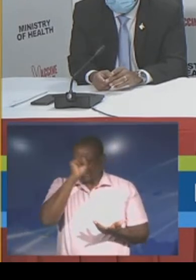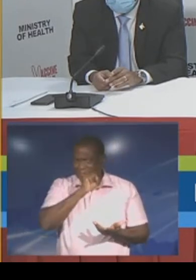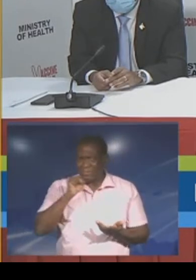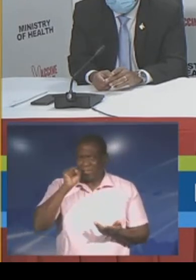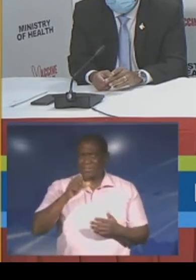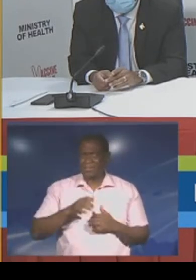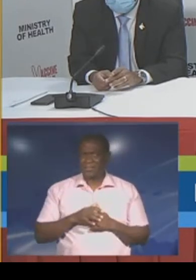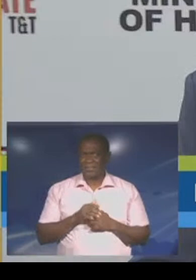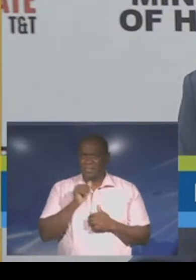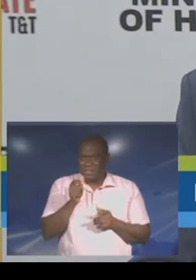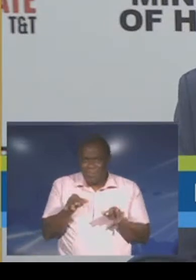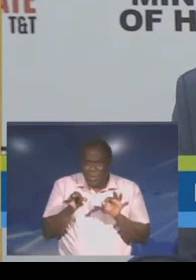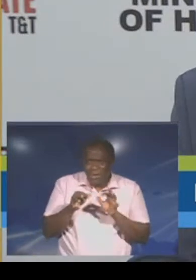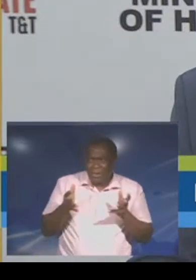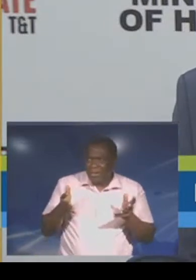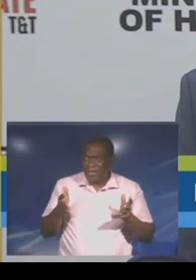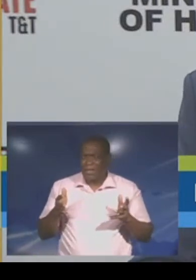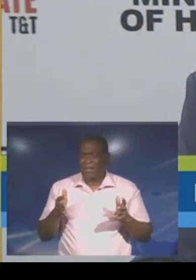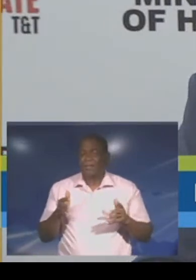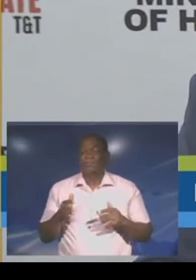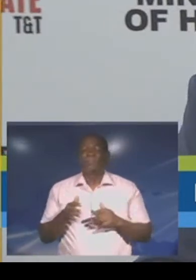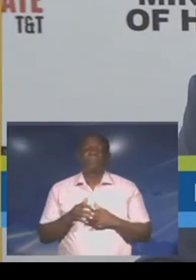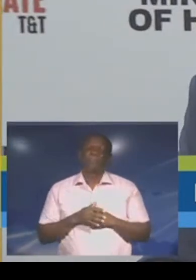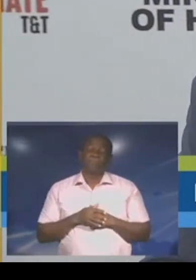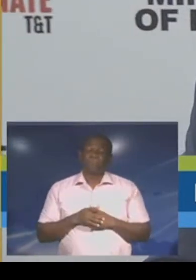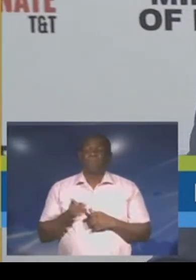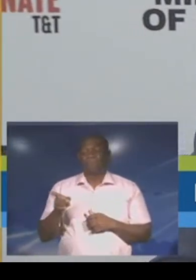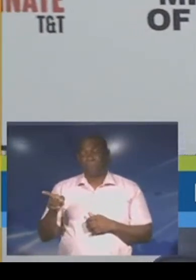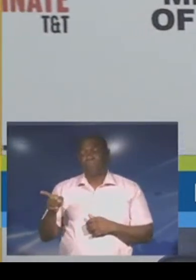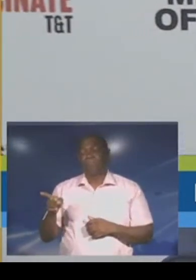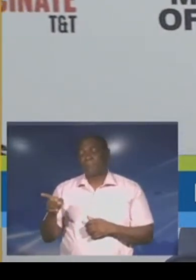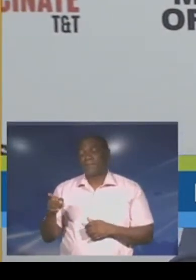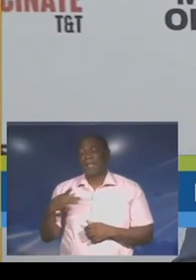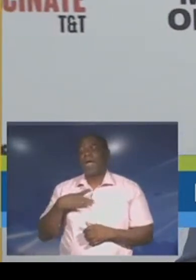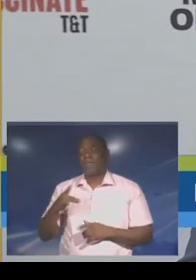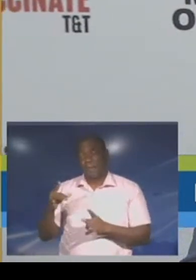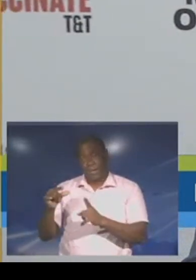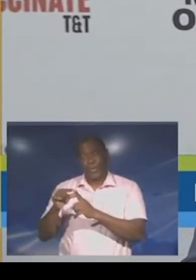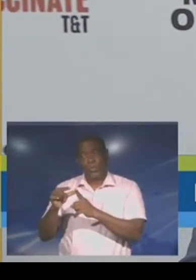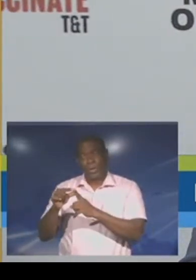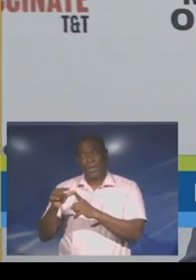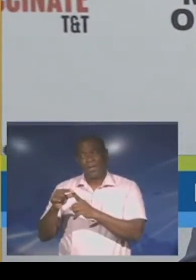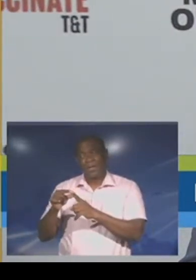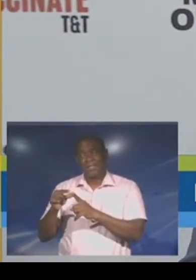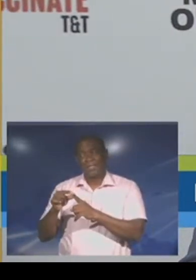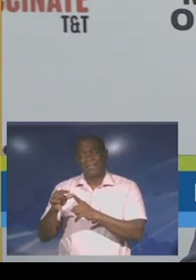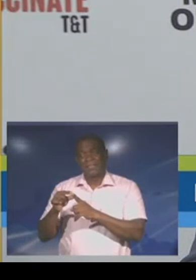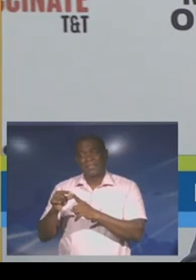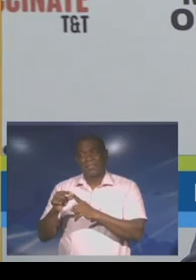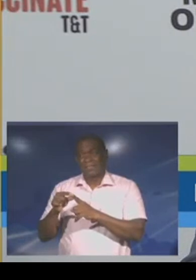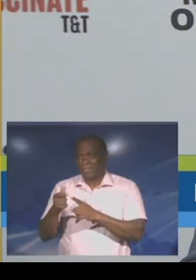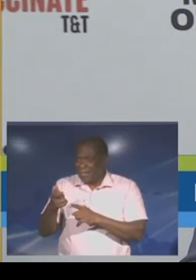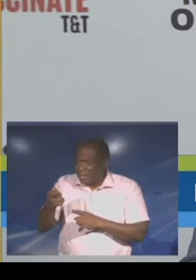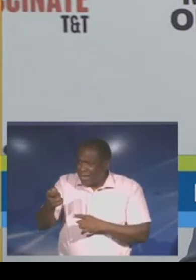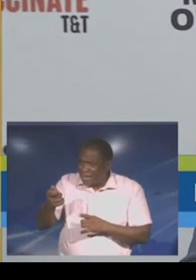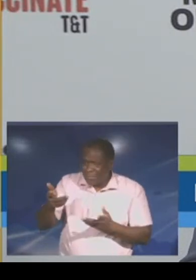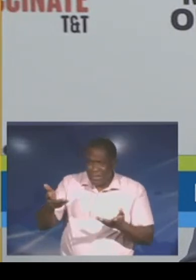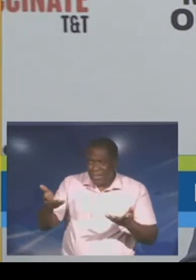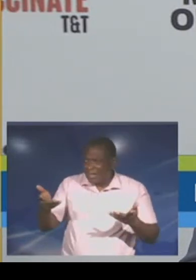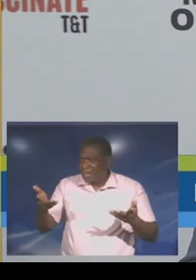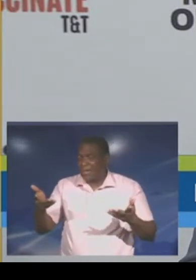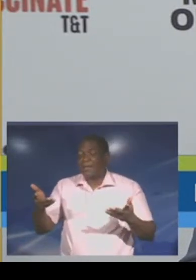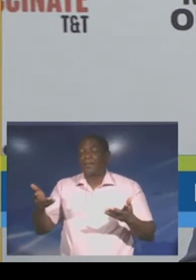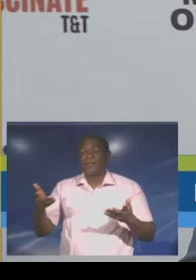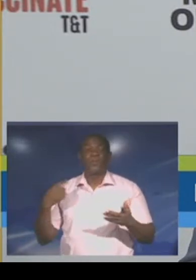Yeah, so I really share that adjective that you have, Richard. Look, Richard, we have put out all the information.